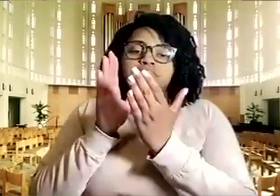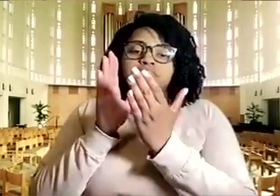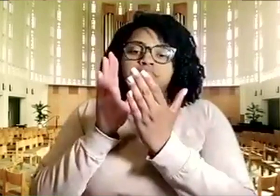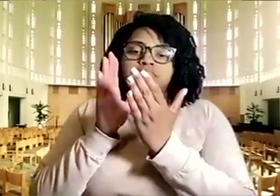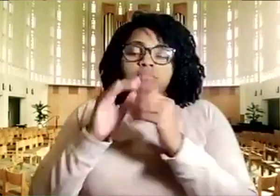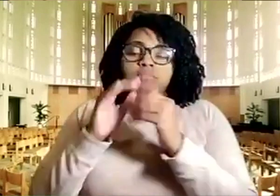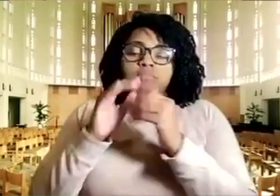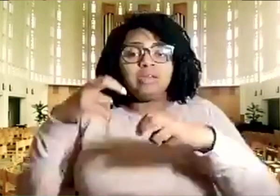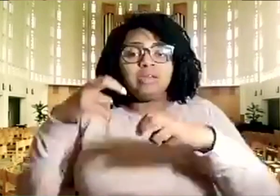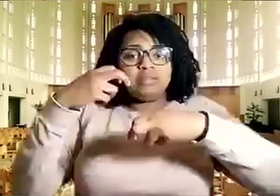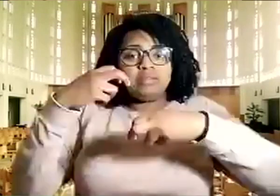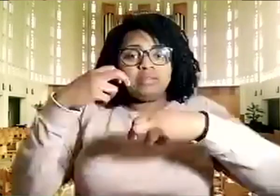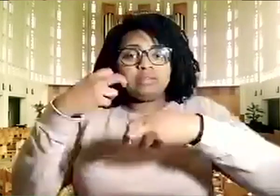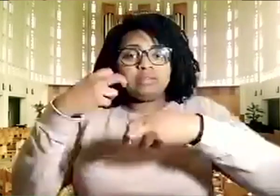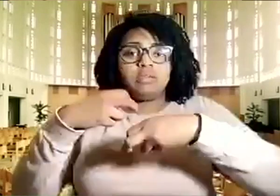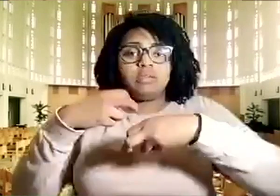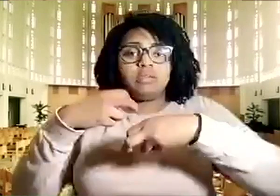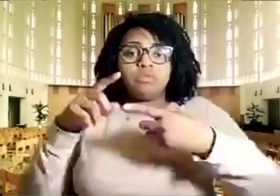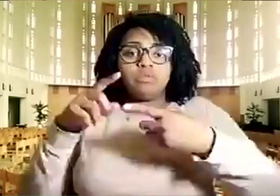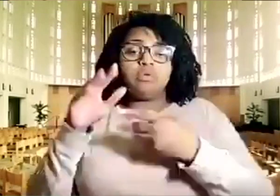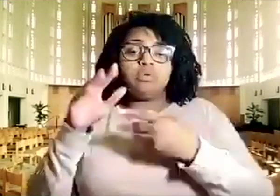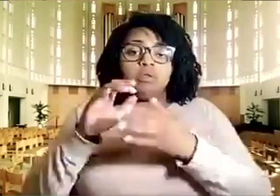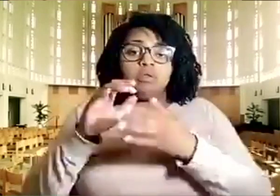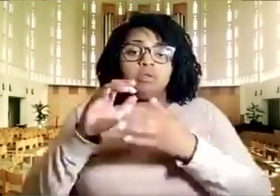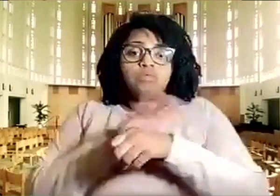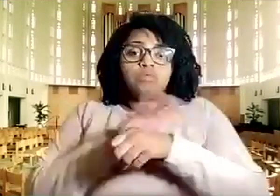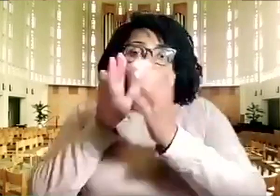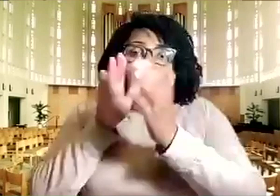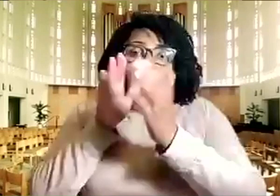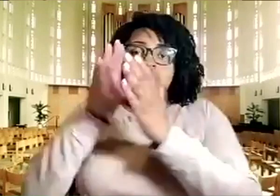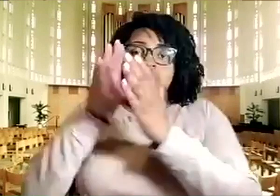Difficult to be fully present in this moment.